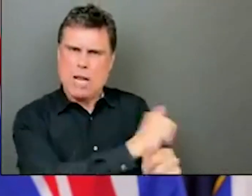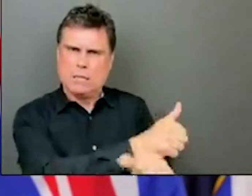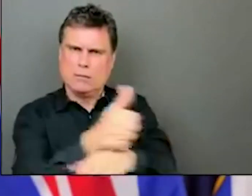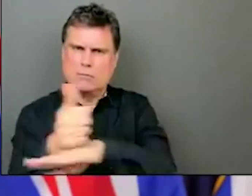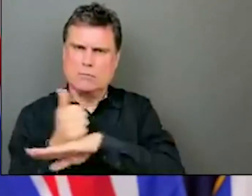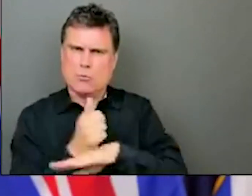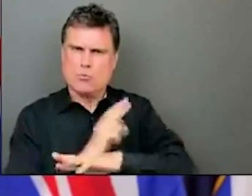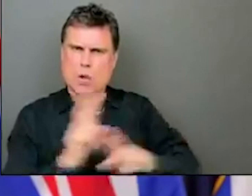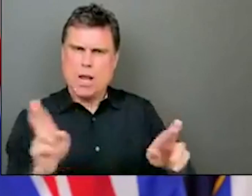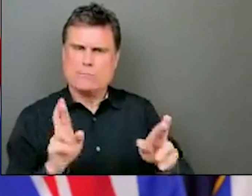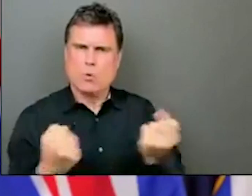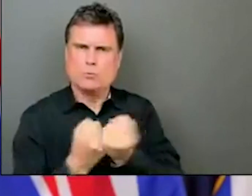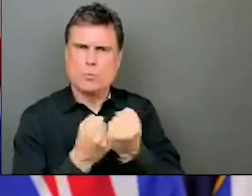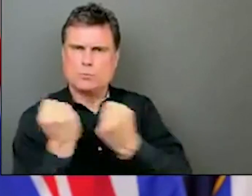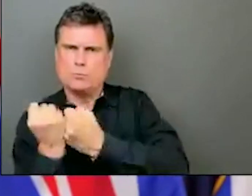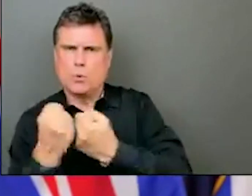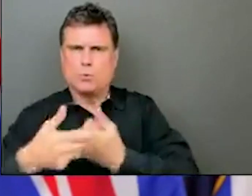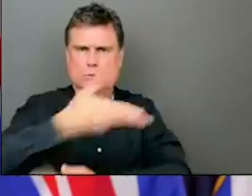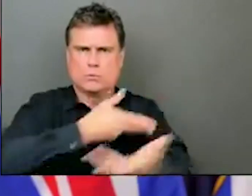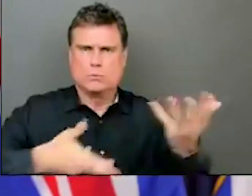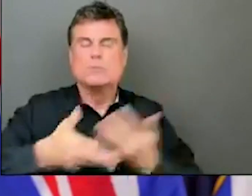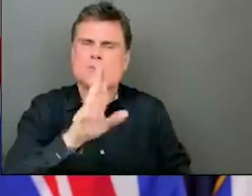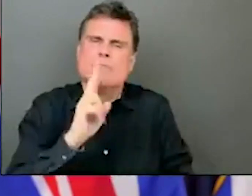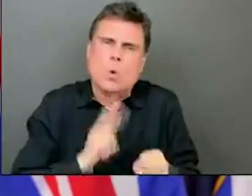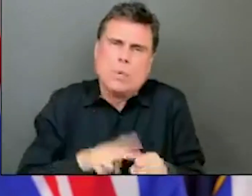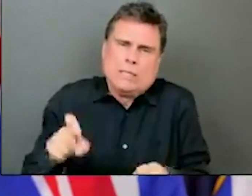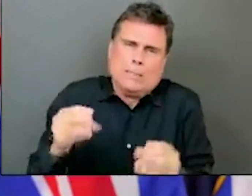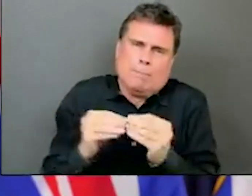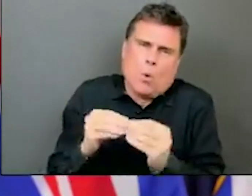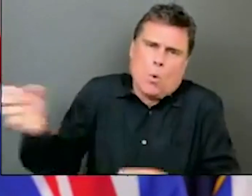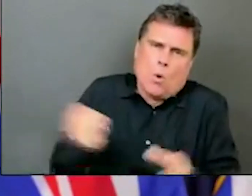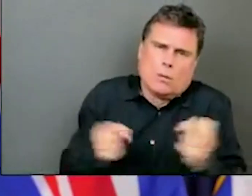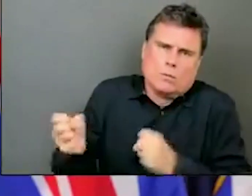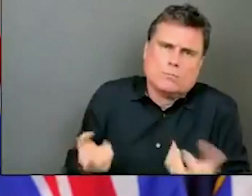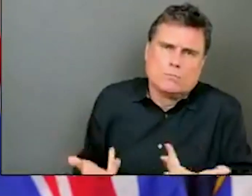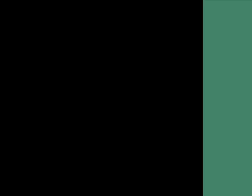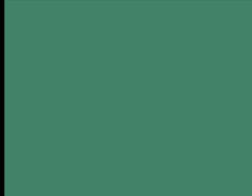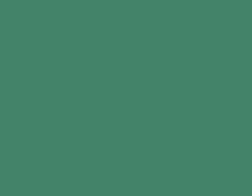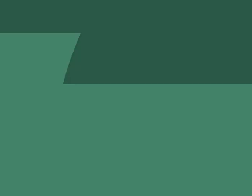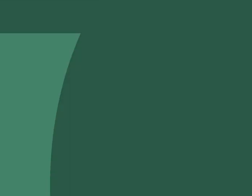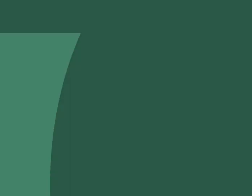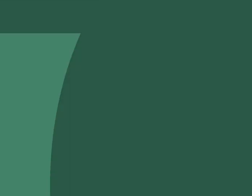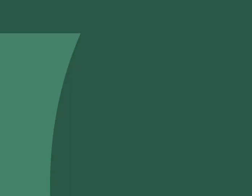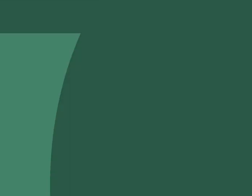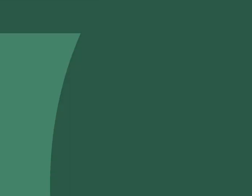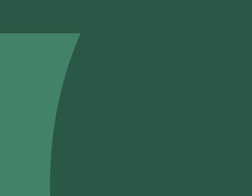Clearly more needs to be done, and we're acting on that, as I noted in my initial remarks.